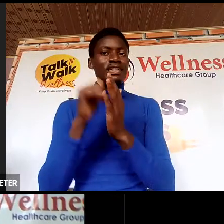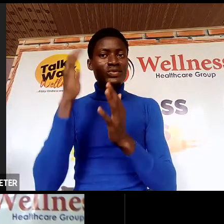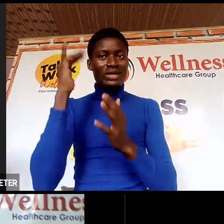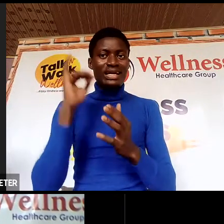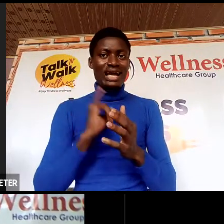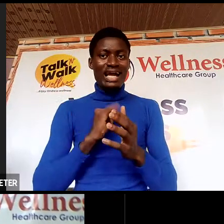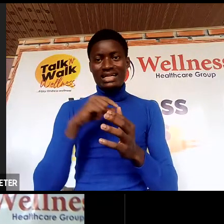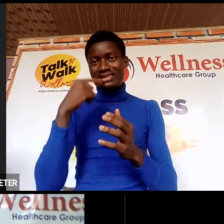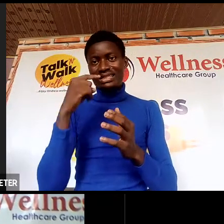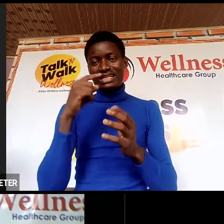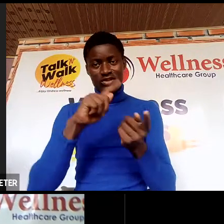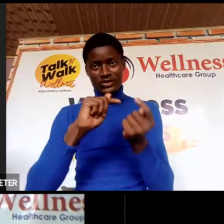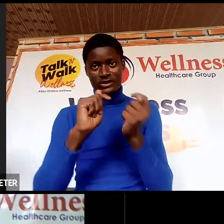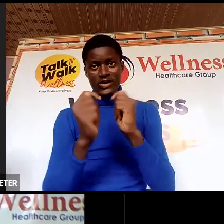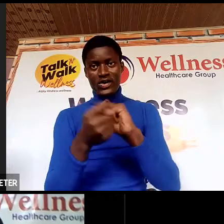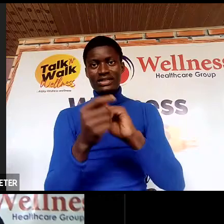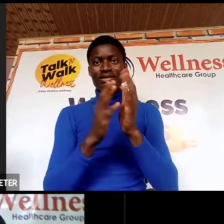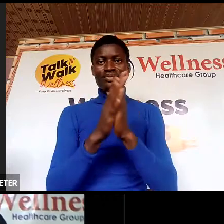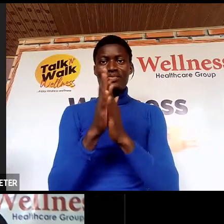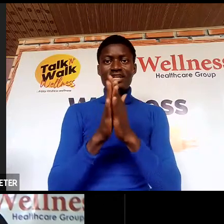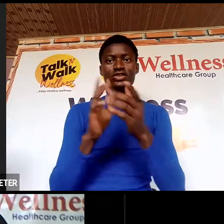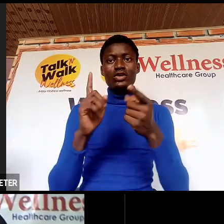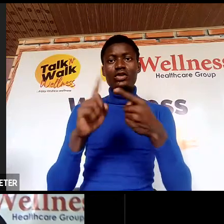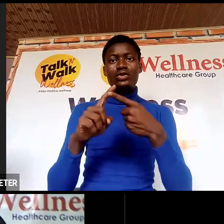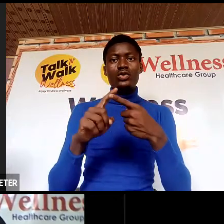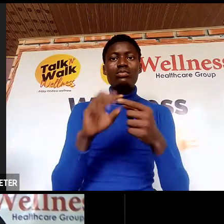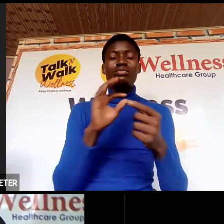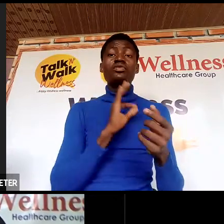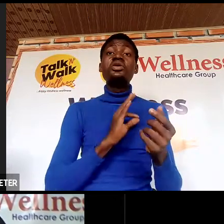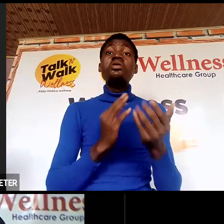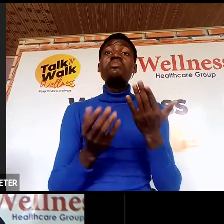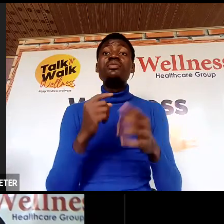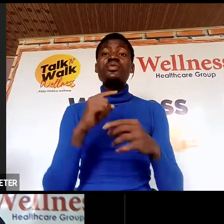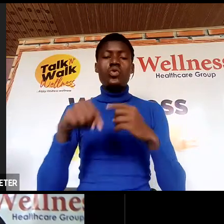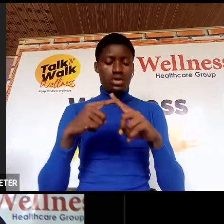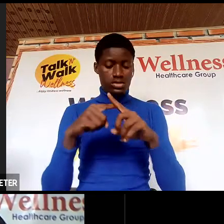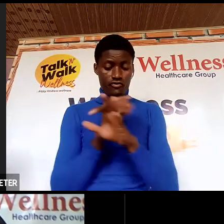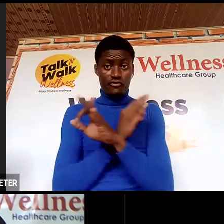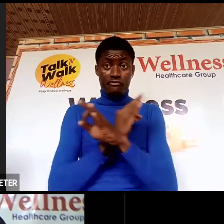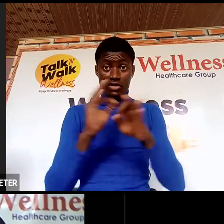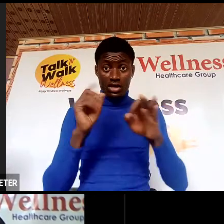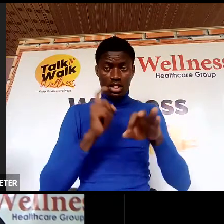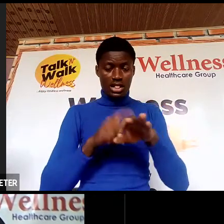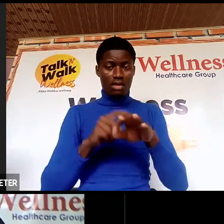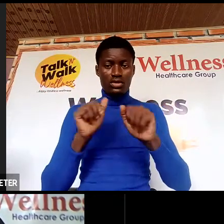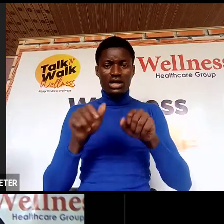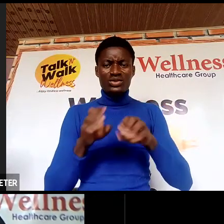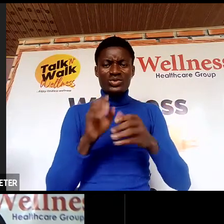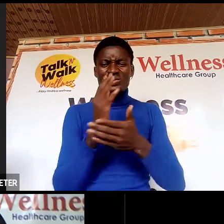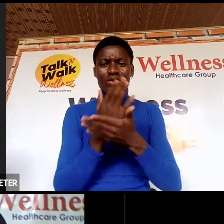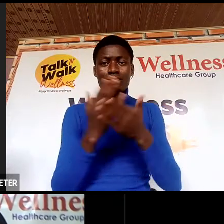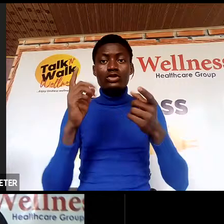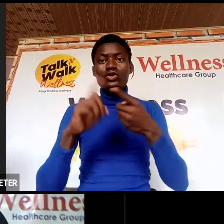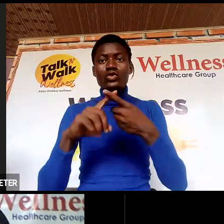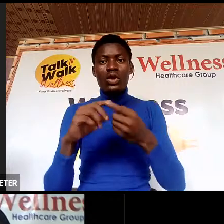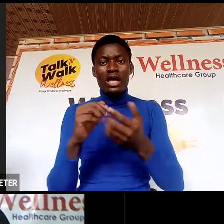spare time, in your free time, that may help you to generate some income. It's not compulsory. It's just that having those